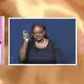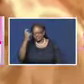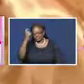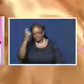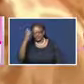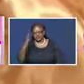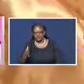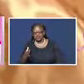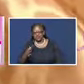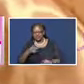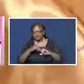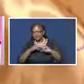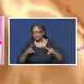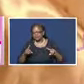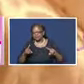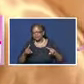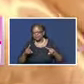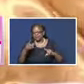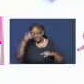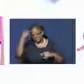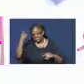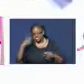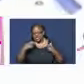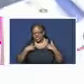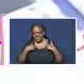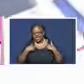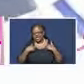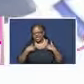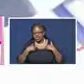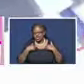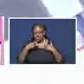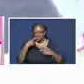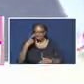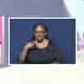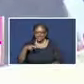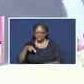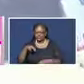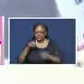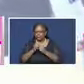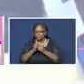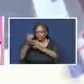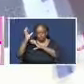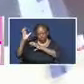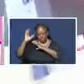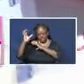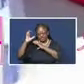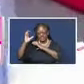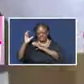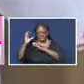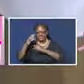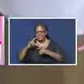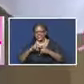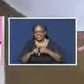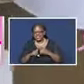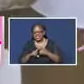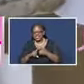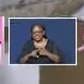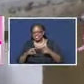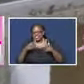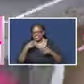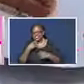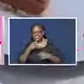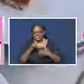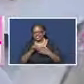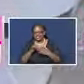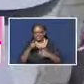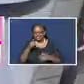her coconut-infused lentil brown rice and salad and a layered guava pudding with chocolate mousse and a caramel